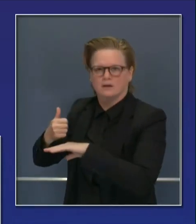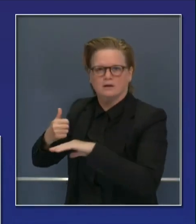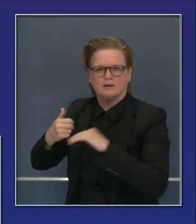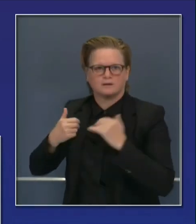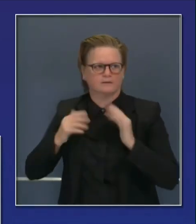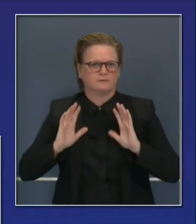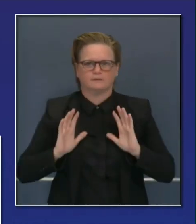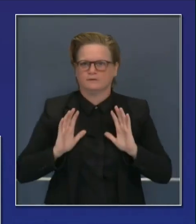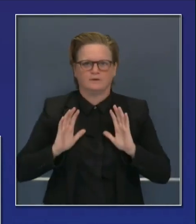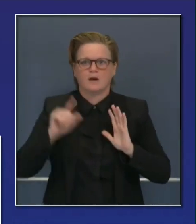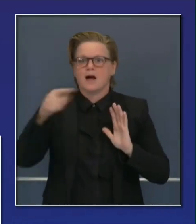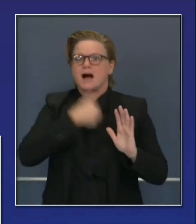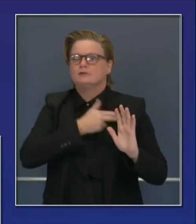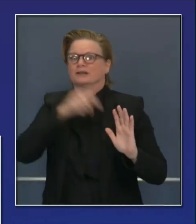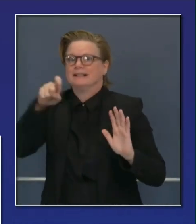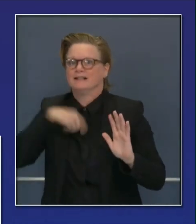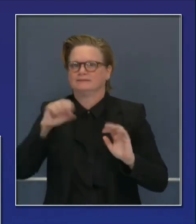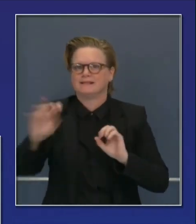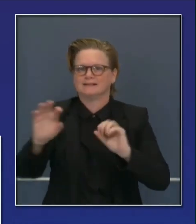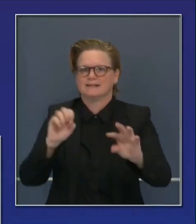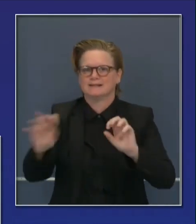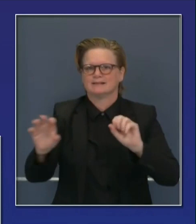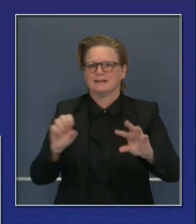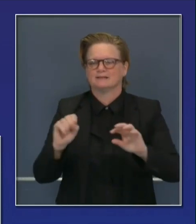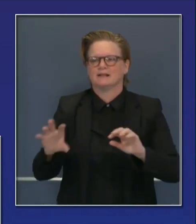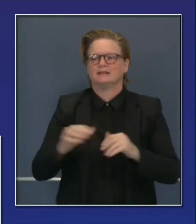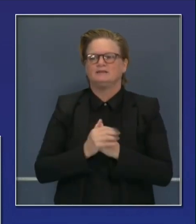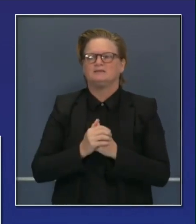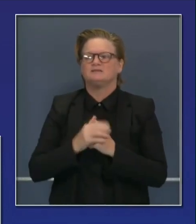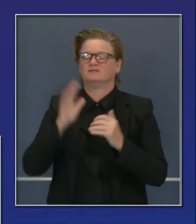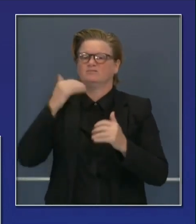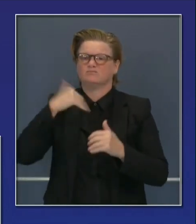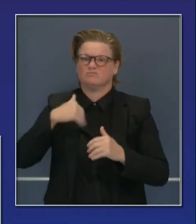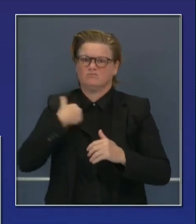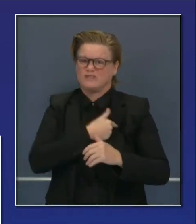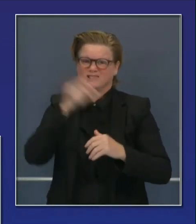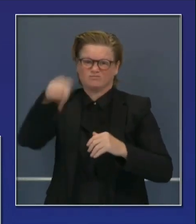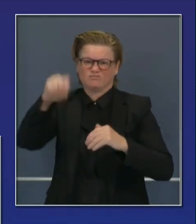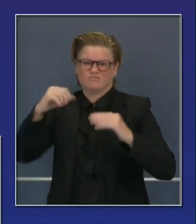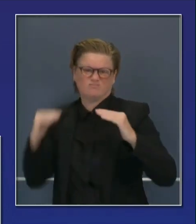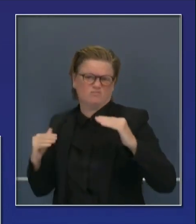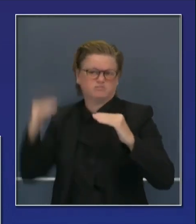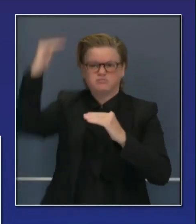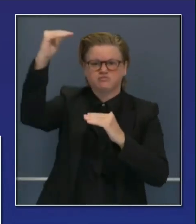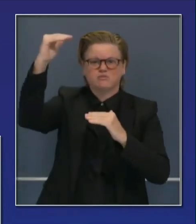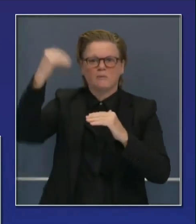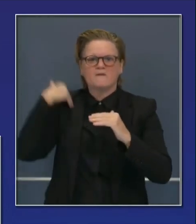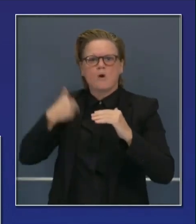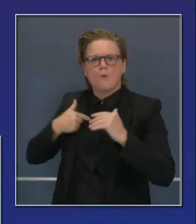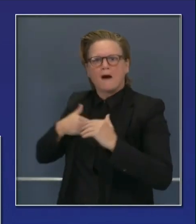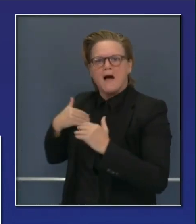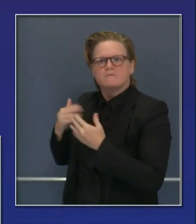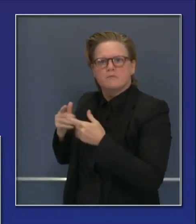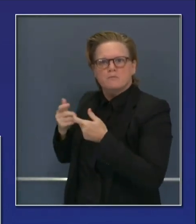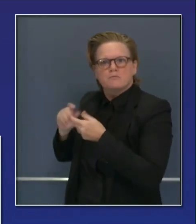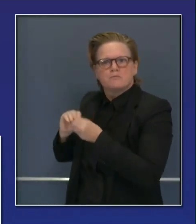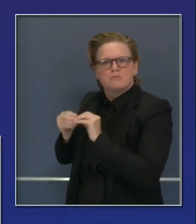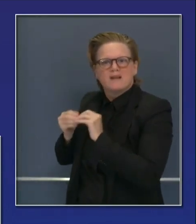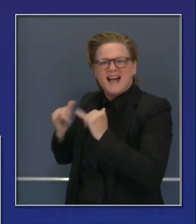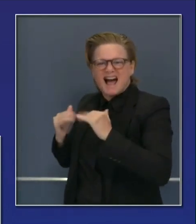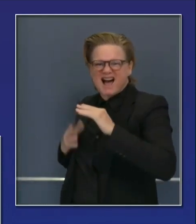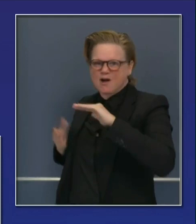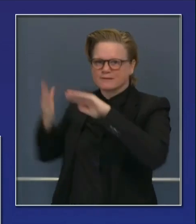been this abundant in terms of available vent resources. And this is profoundly important. As you